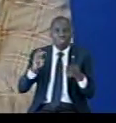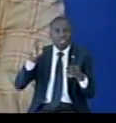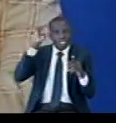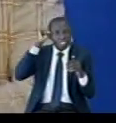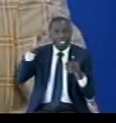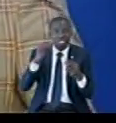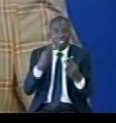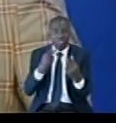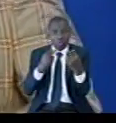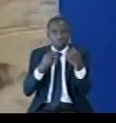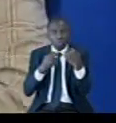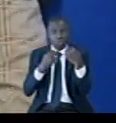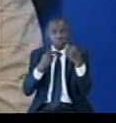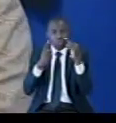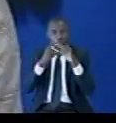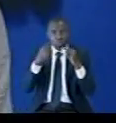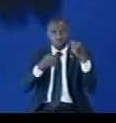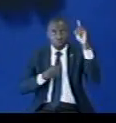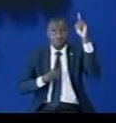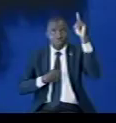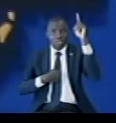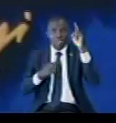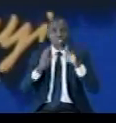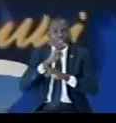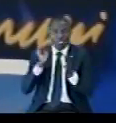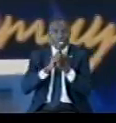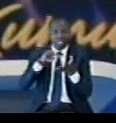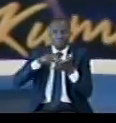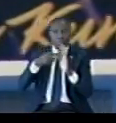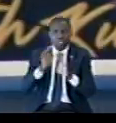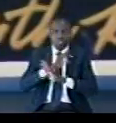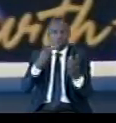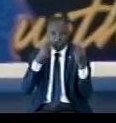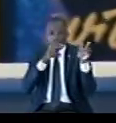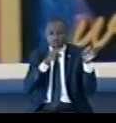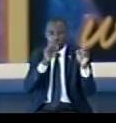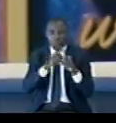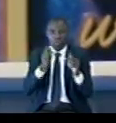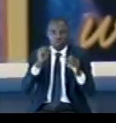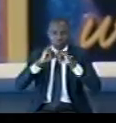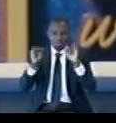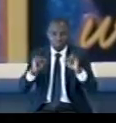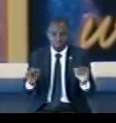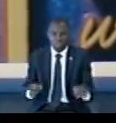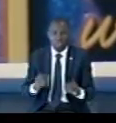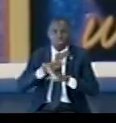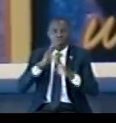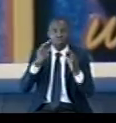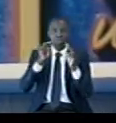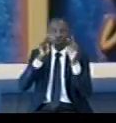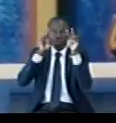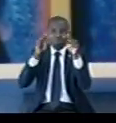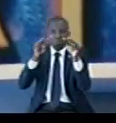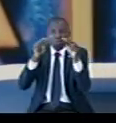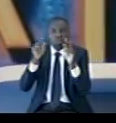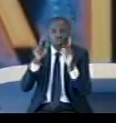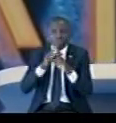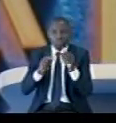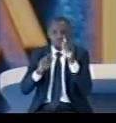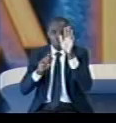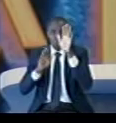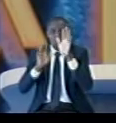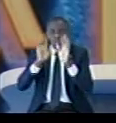look unto me. That is, don't look to idols, don't look to your own self-effort